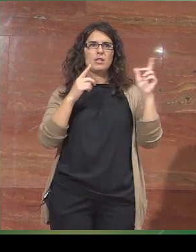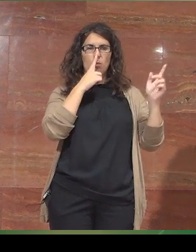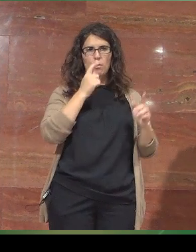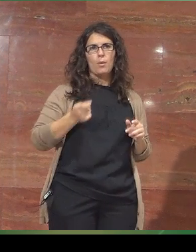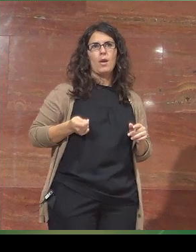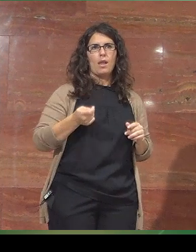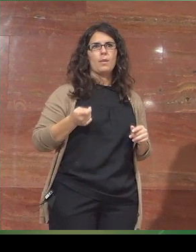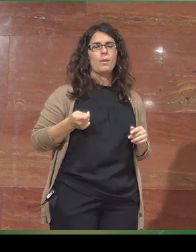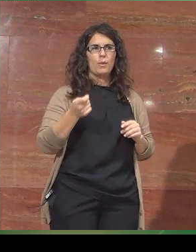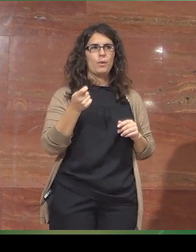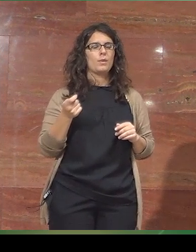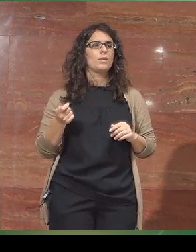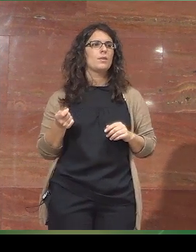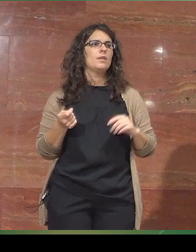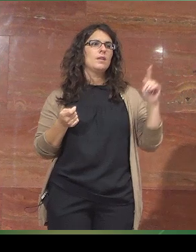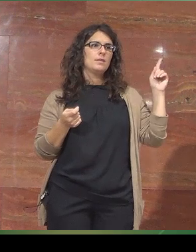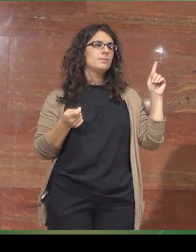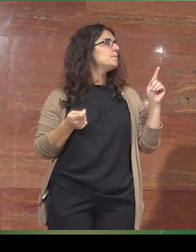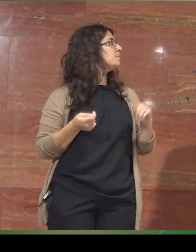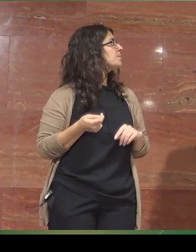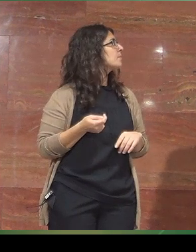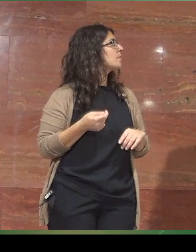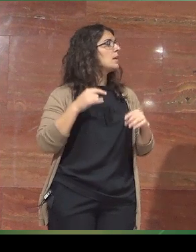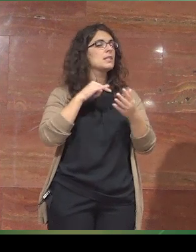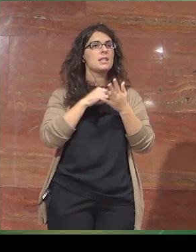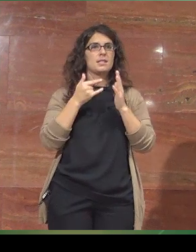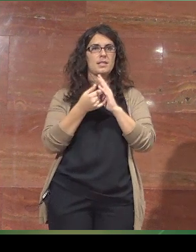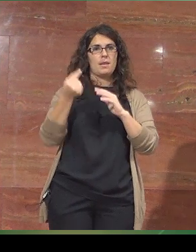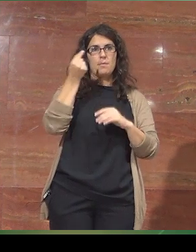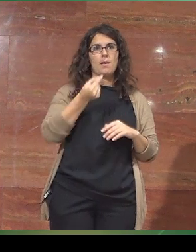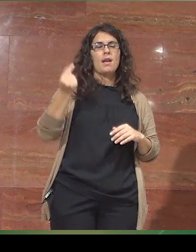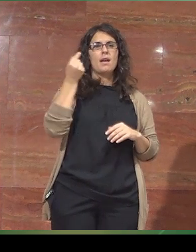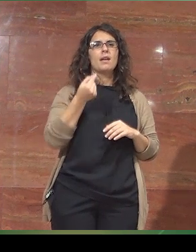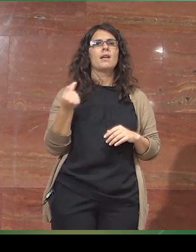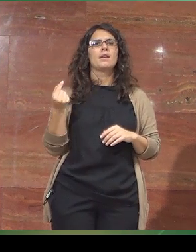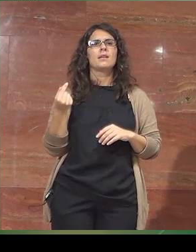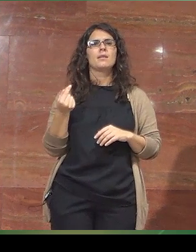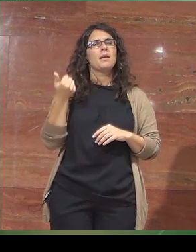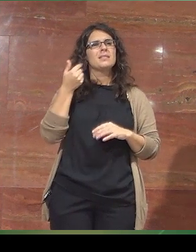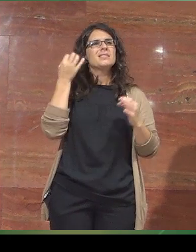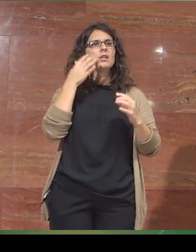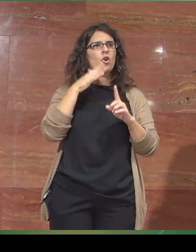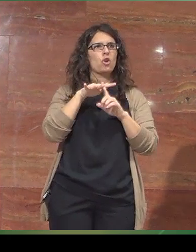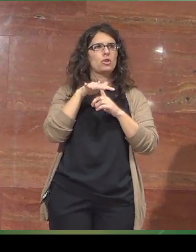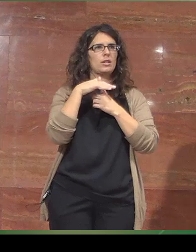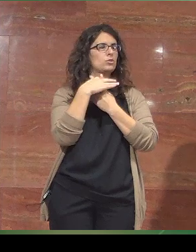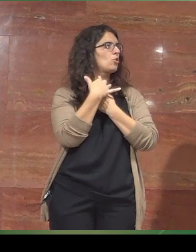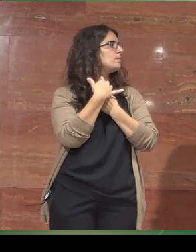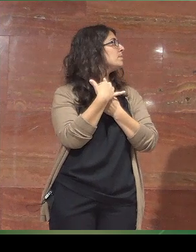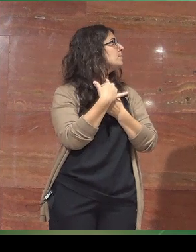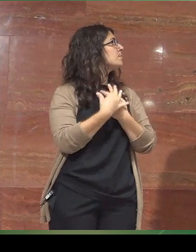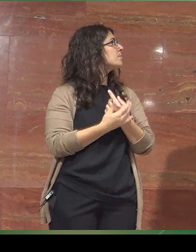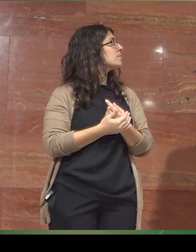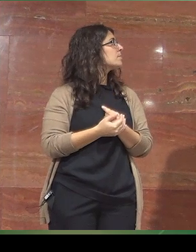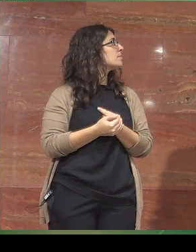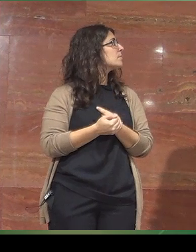present you one pictogram system who is absolutely based on a context. So it's absolutely the